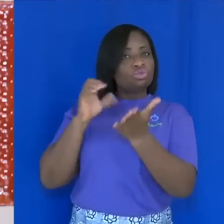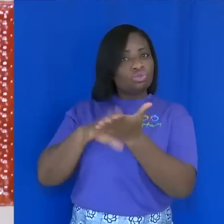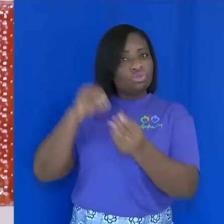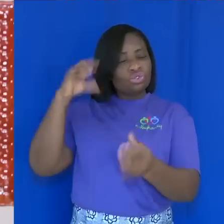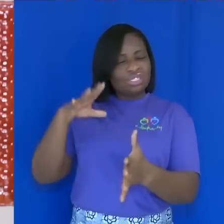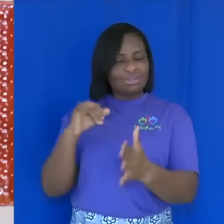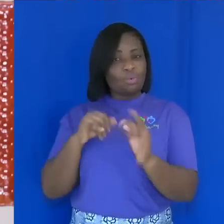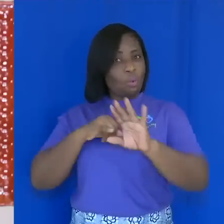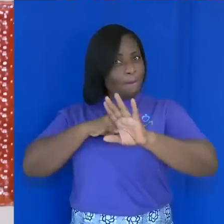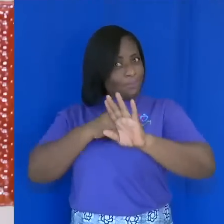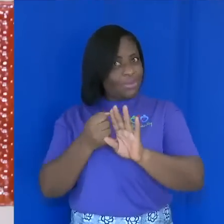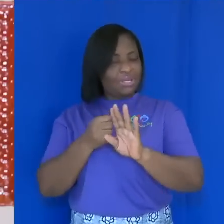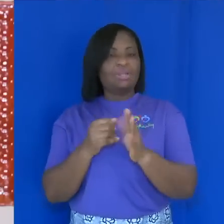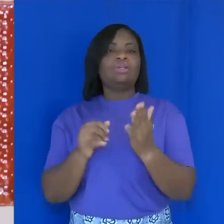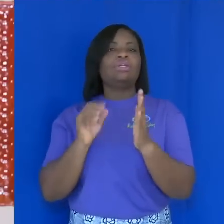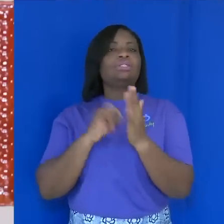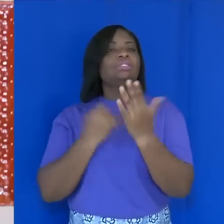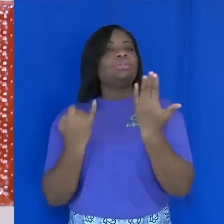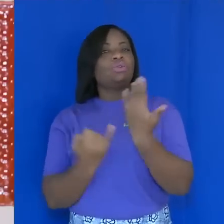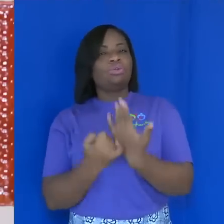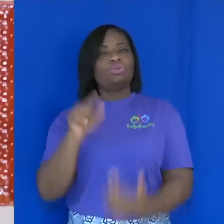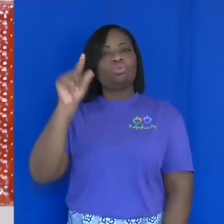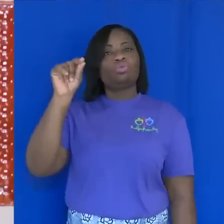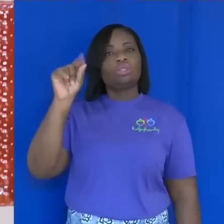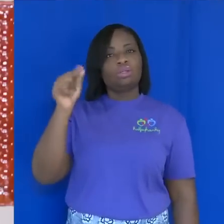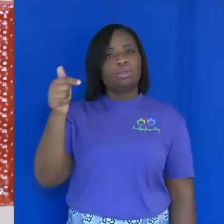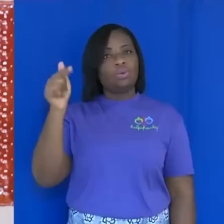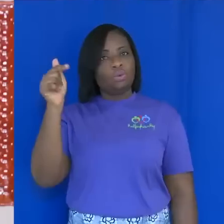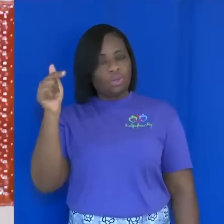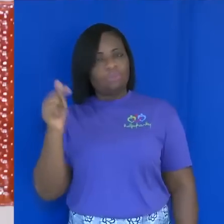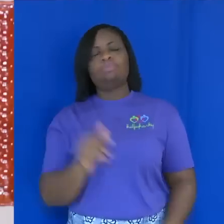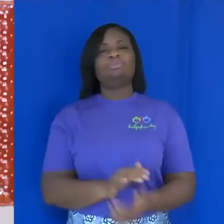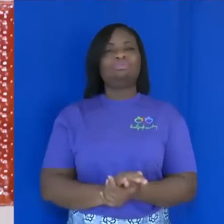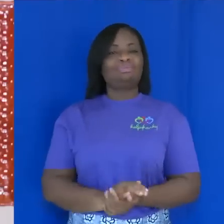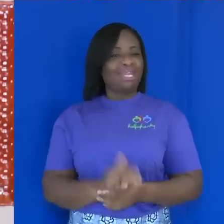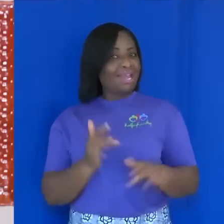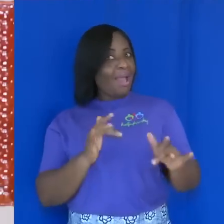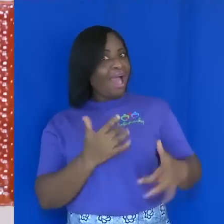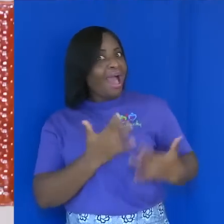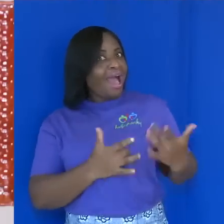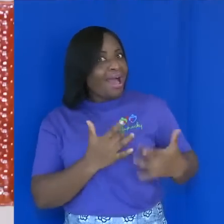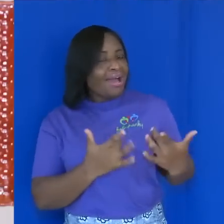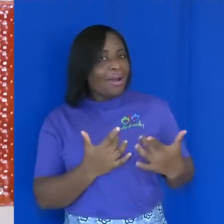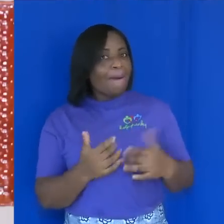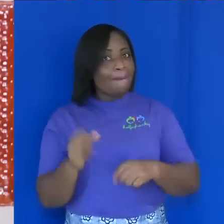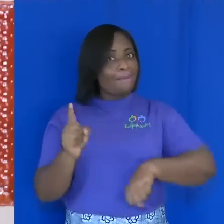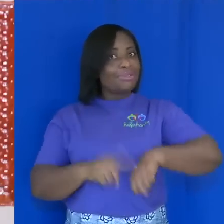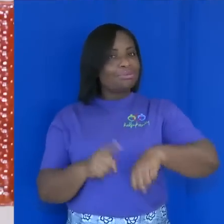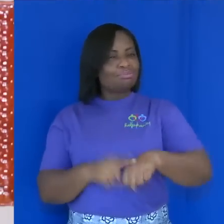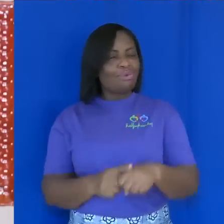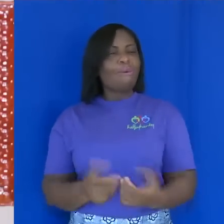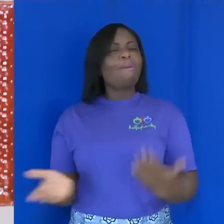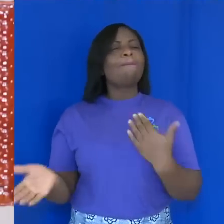from January 2021. Football, the passion of the nation, will return in 2